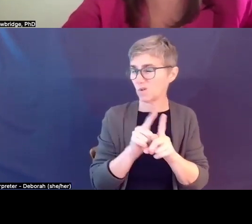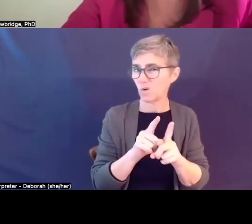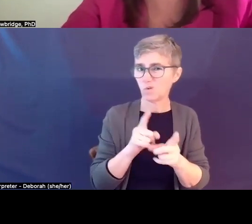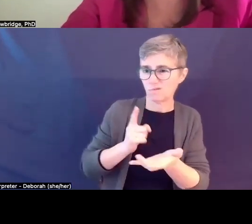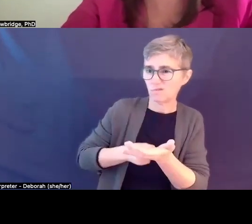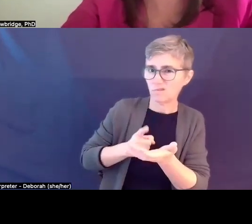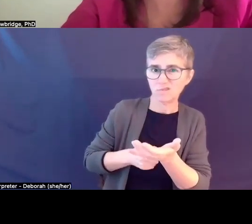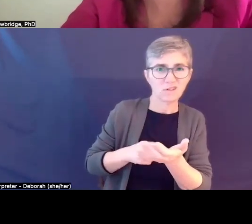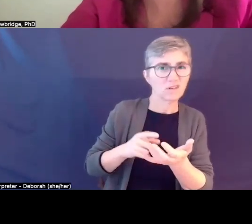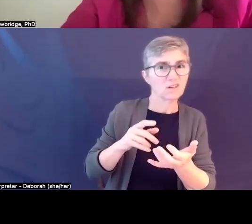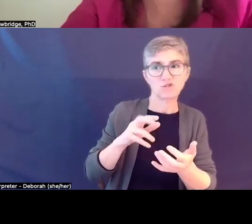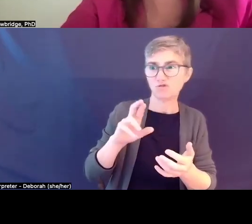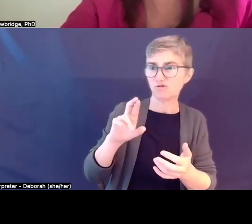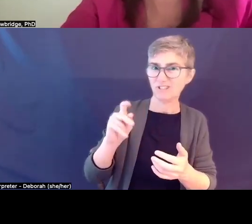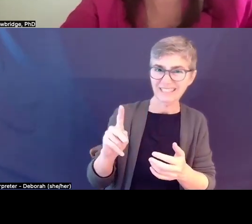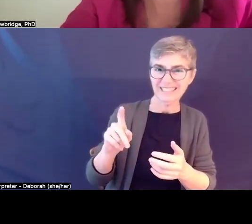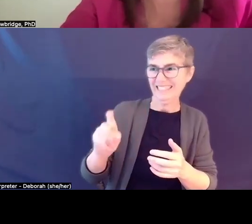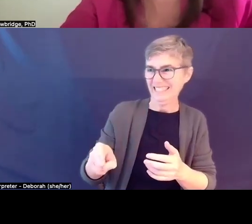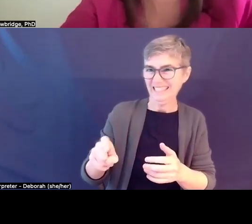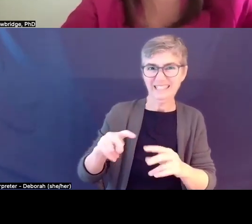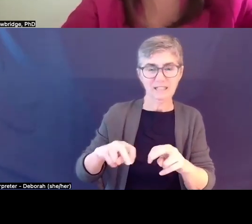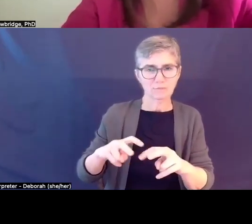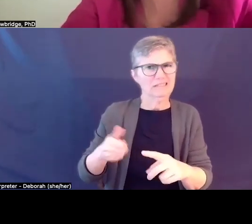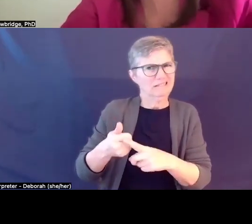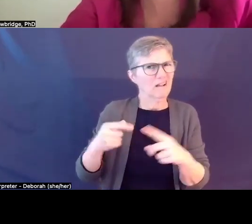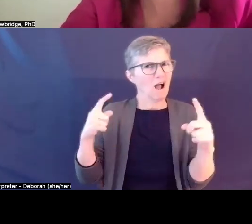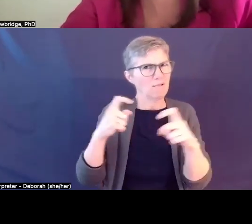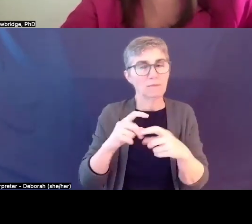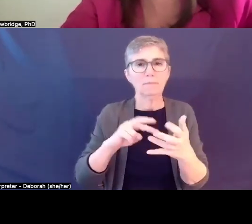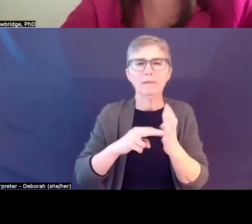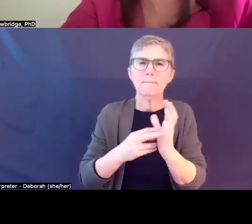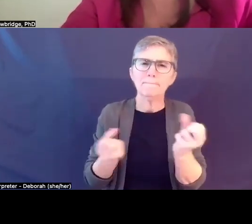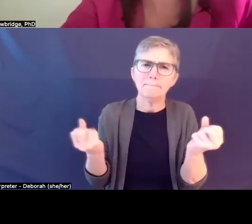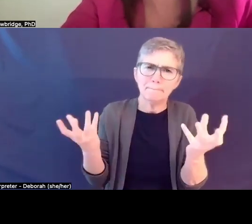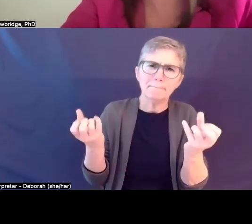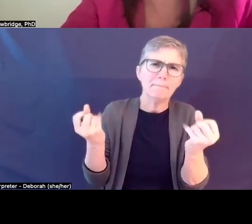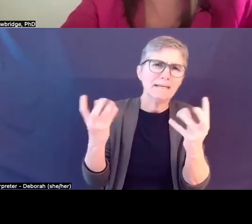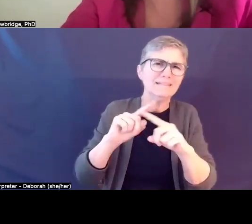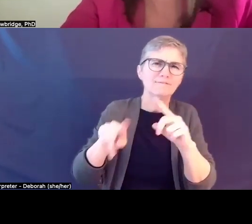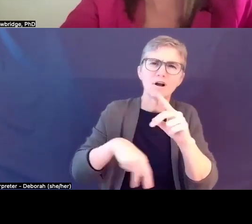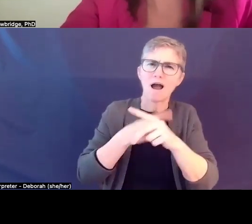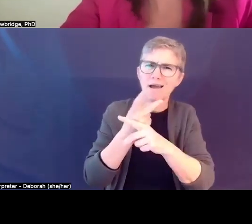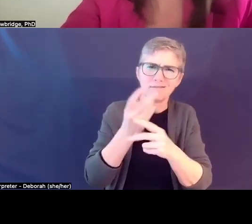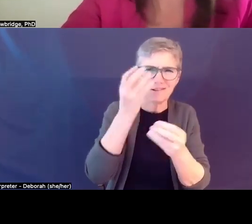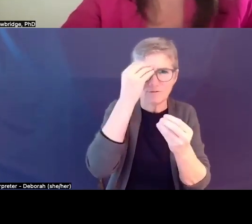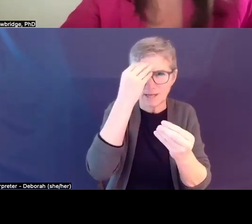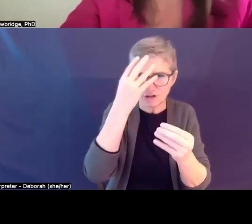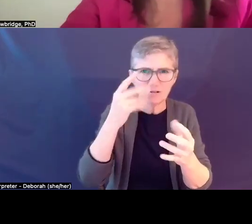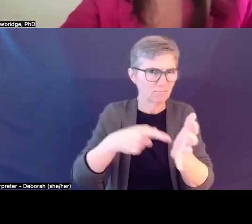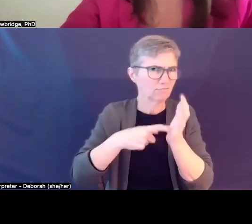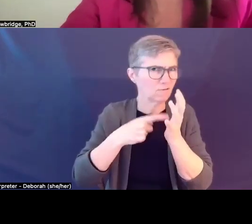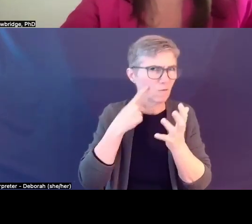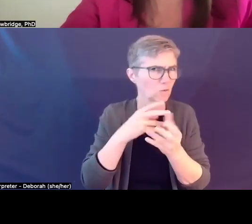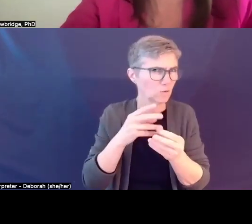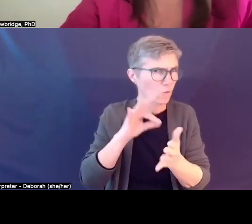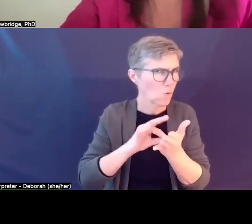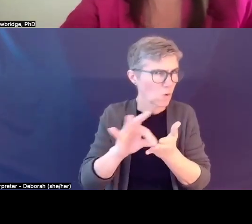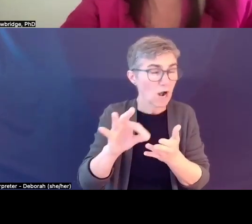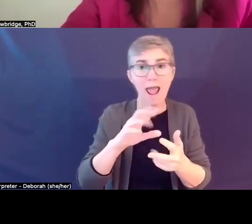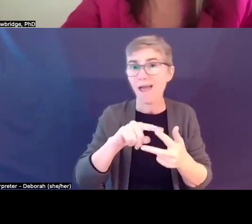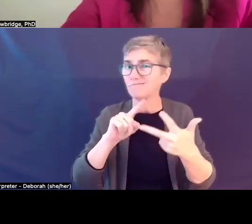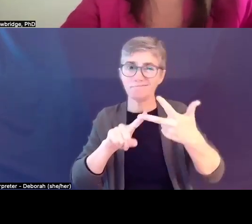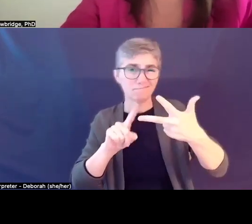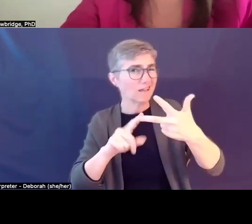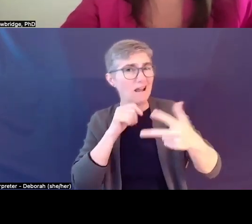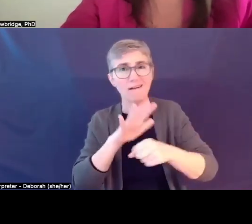scoring process as complex, noting that there are multiple sources of information that they need to use to score, and also that there wasn't always enough time and energy